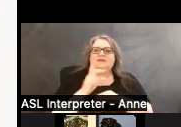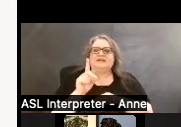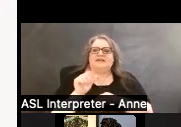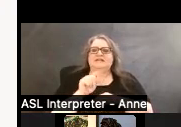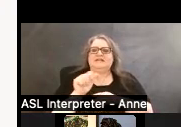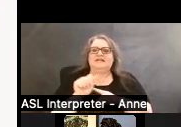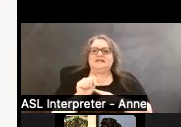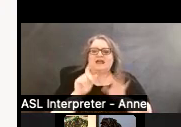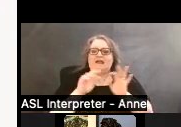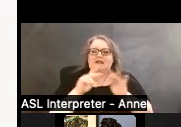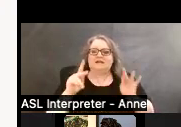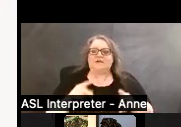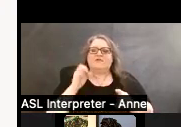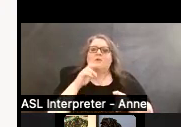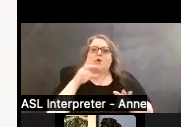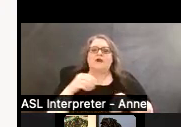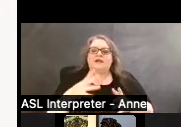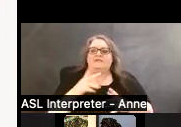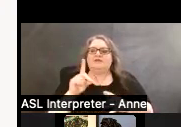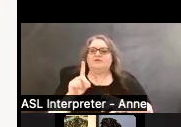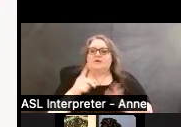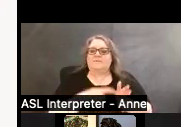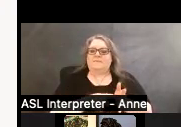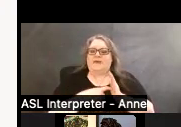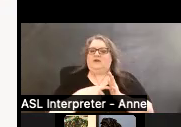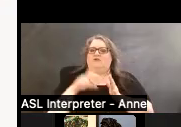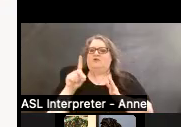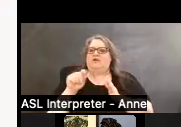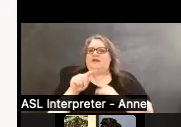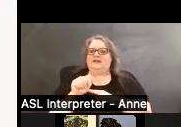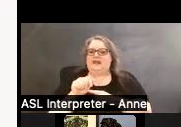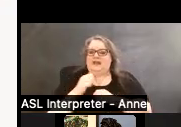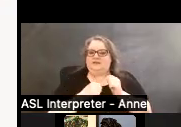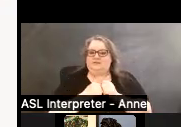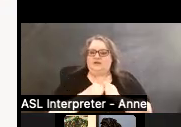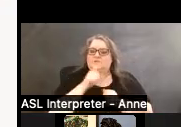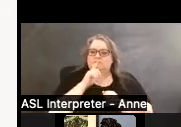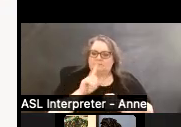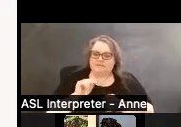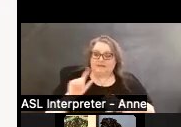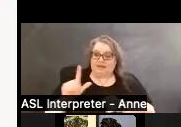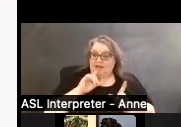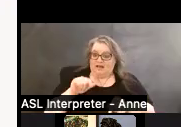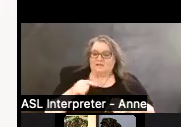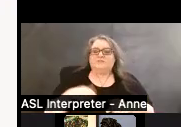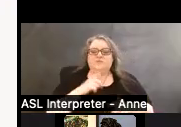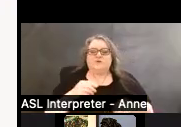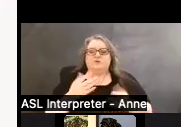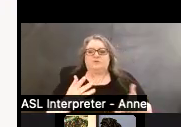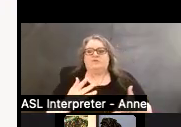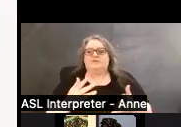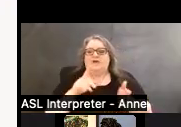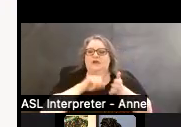are you provided a mandatory data structure? So TL said, we were provided a tracking spreadsheet to